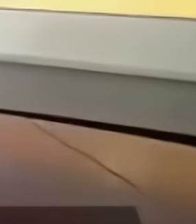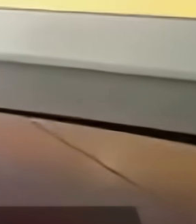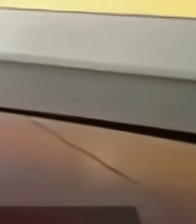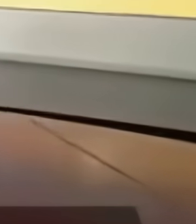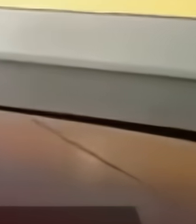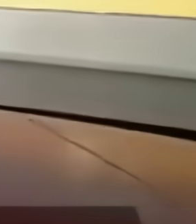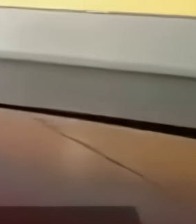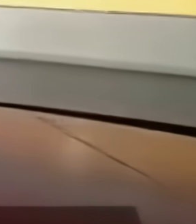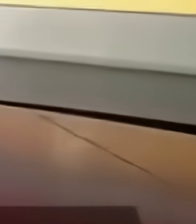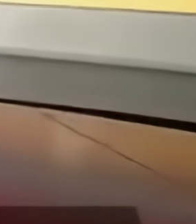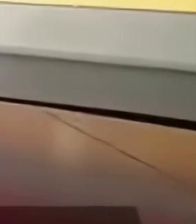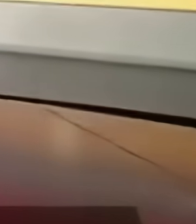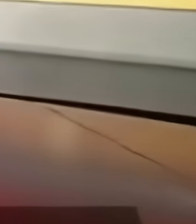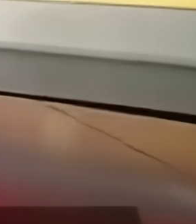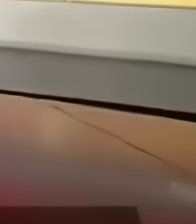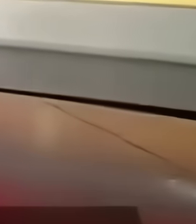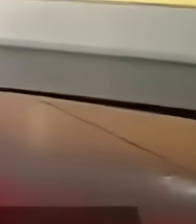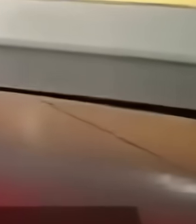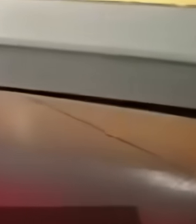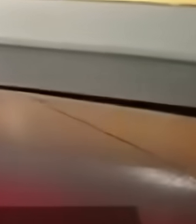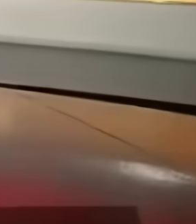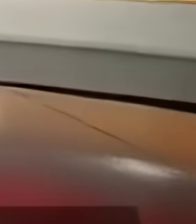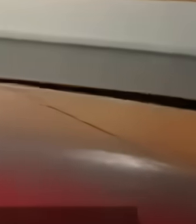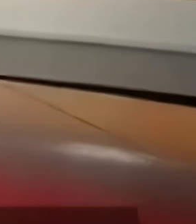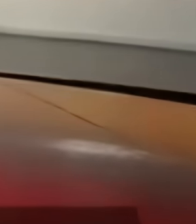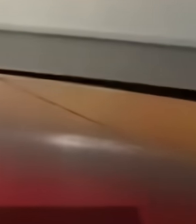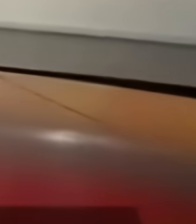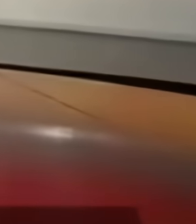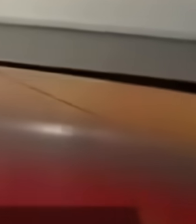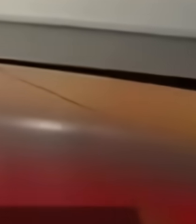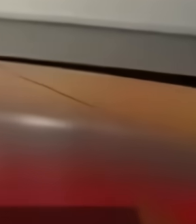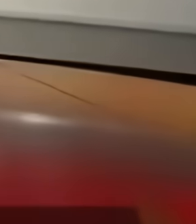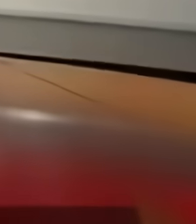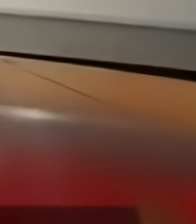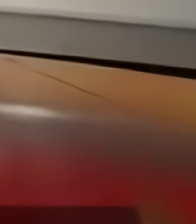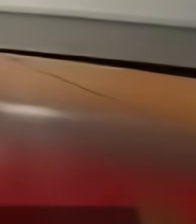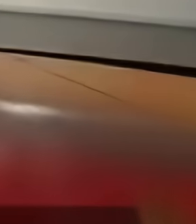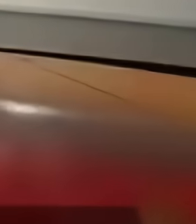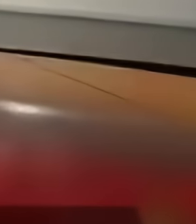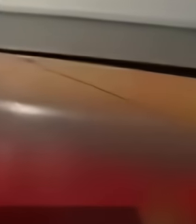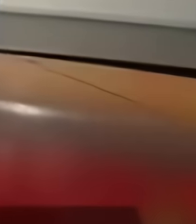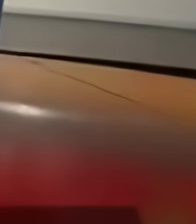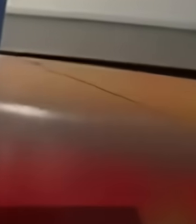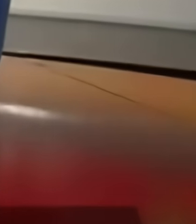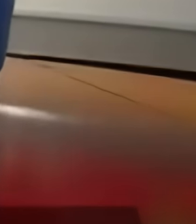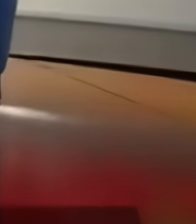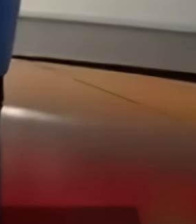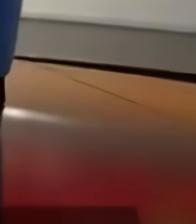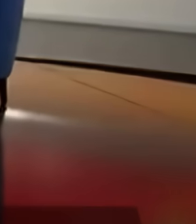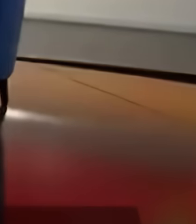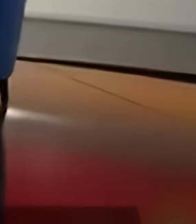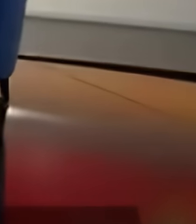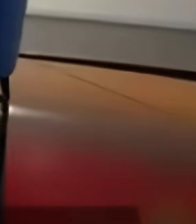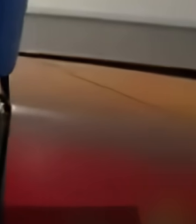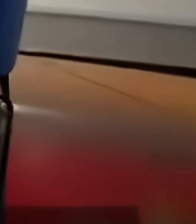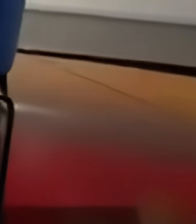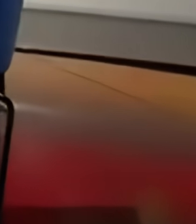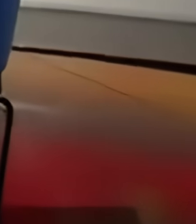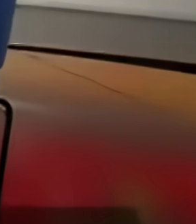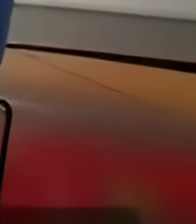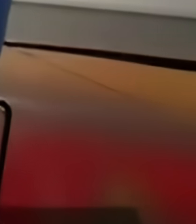mentioned the EFF's decision to withdraw from that cooperation, the working relationship with